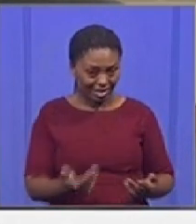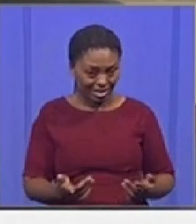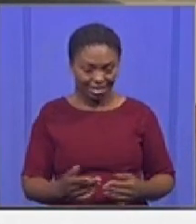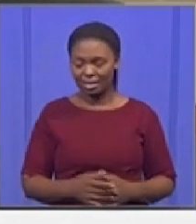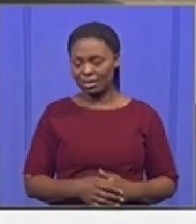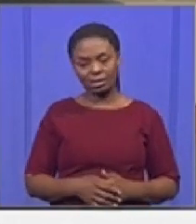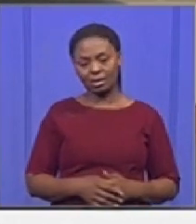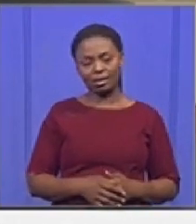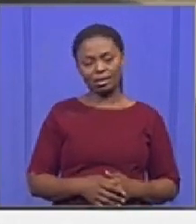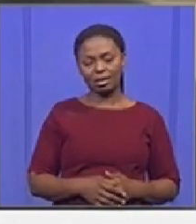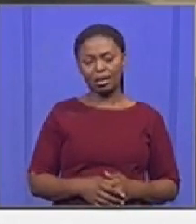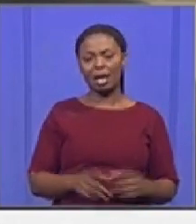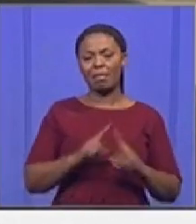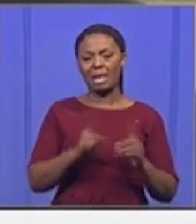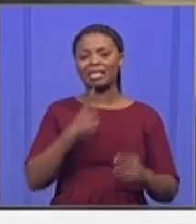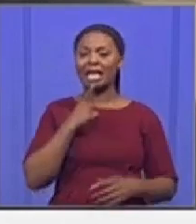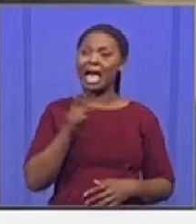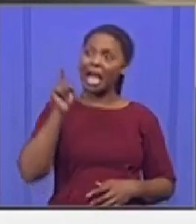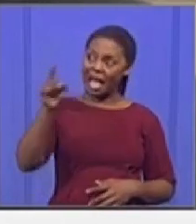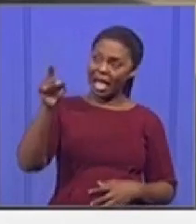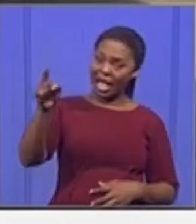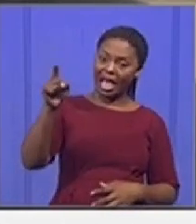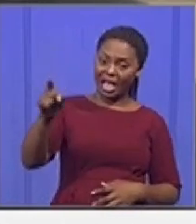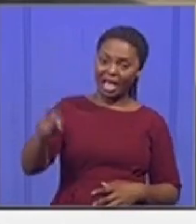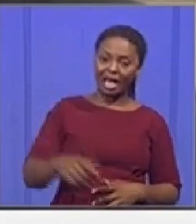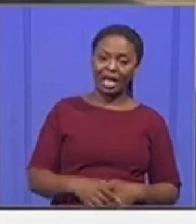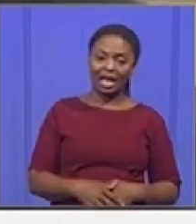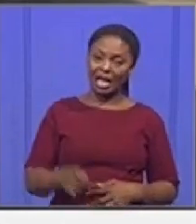you don't go around and say, oh, this one,